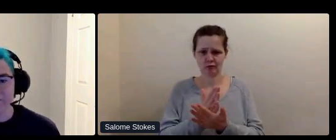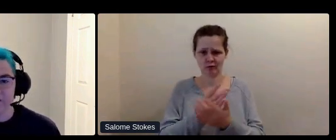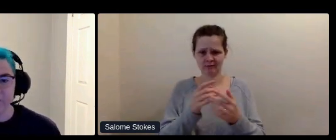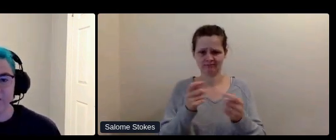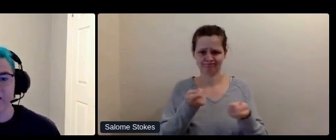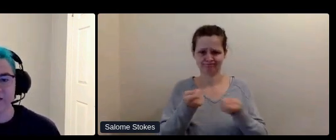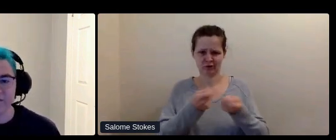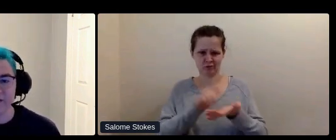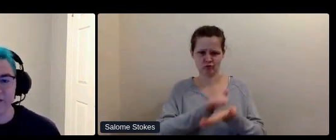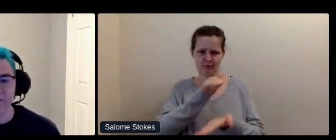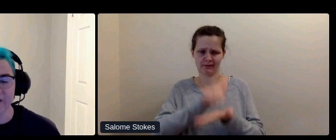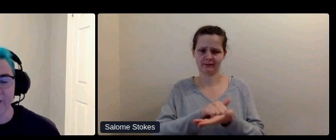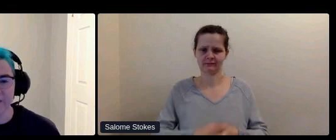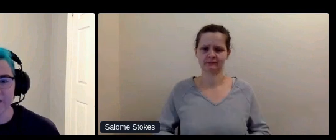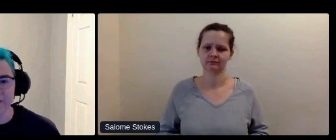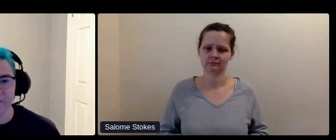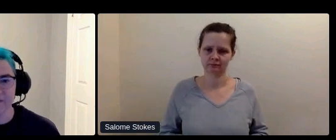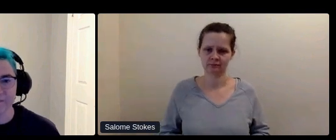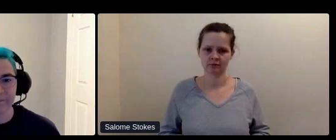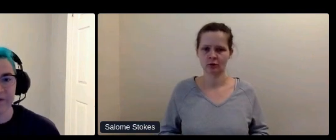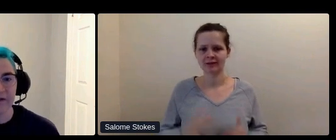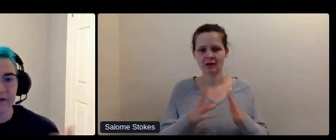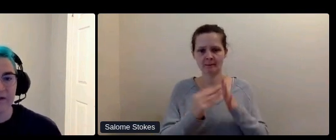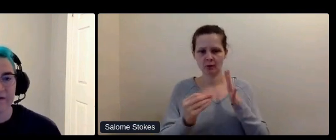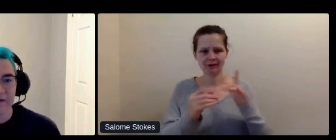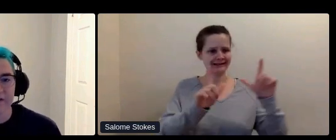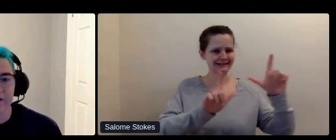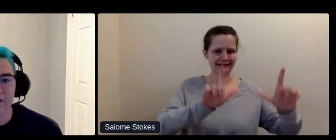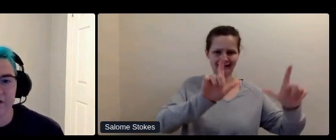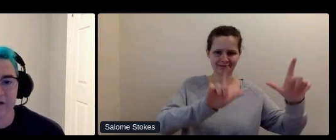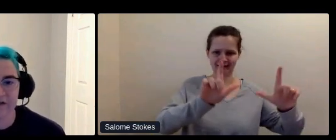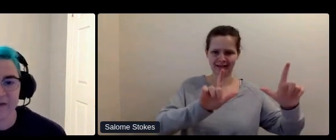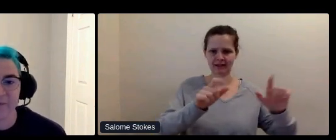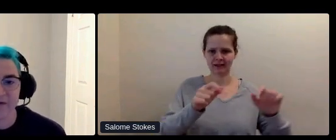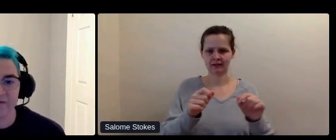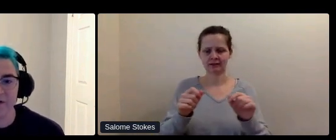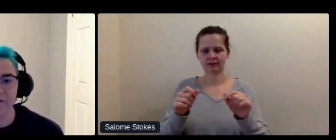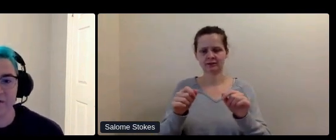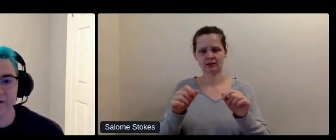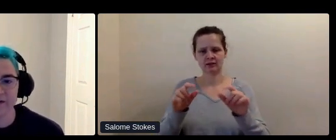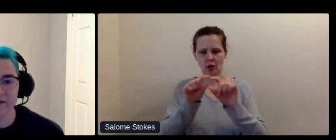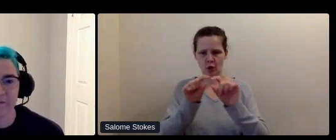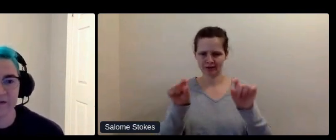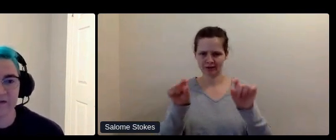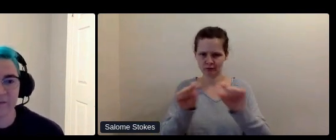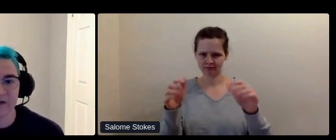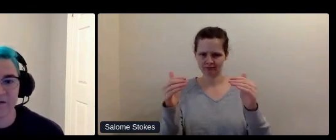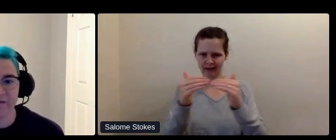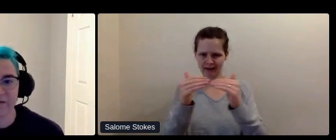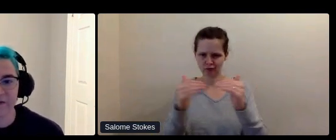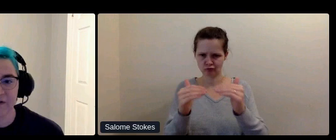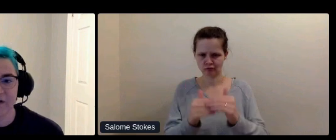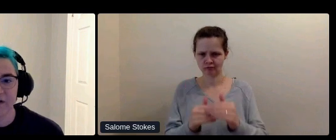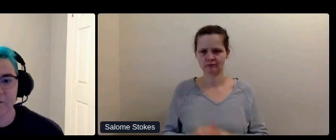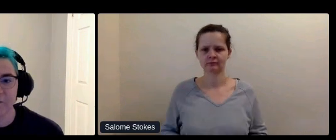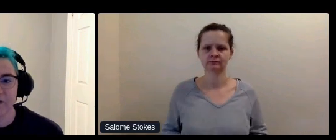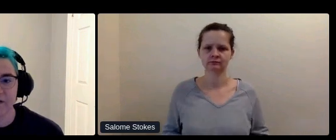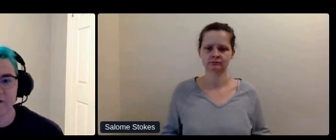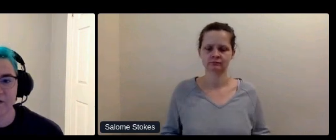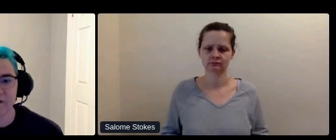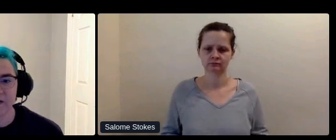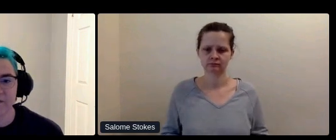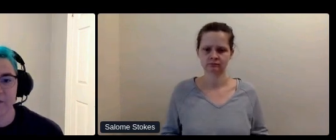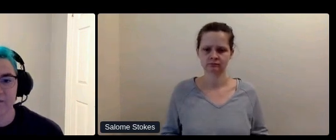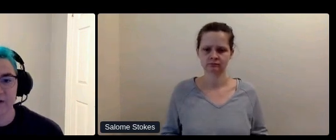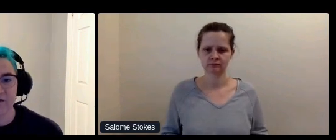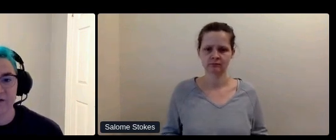matching film and TV closed caption systems. So you can see here an example of our integrated systems and the subtitles. We